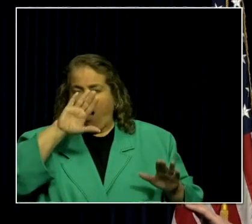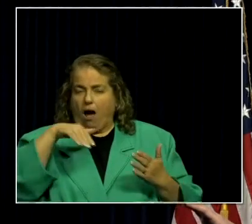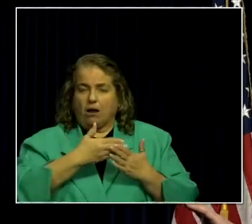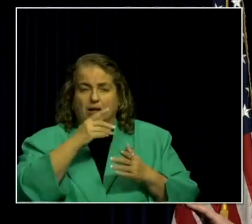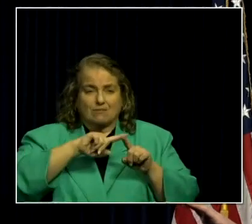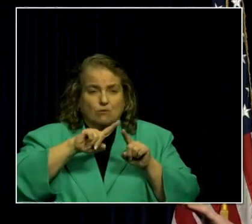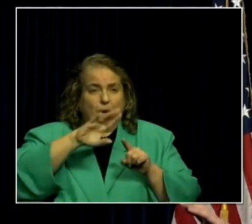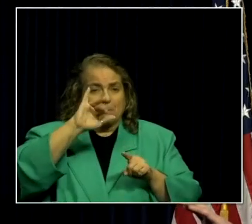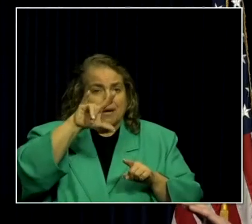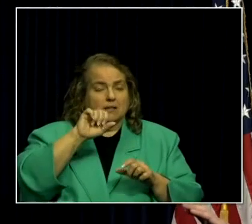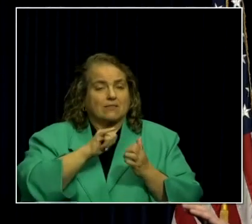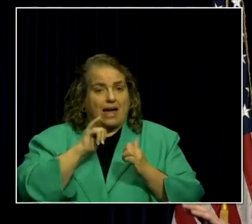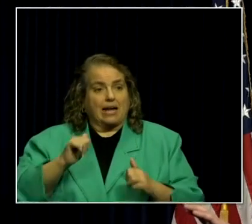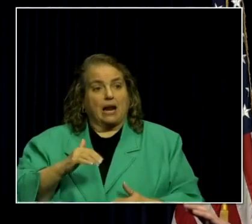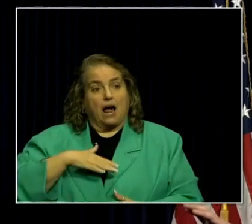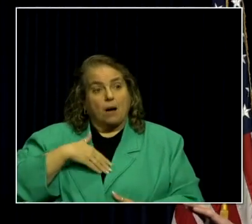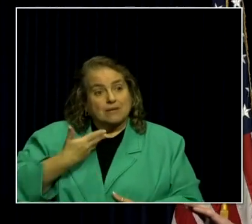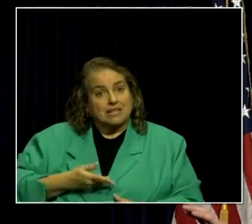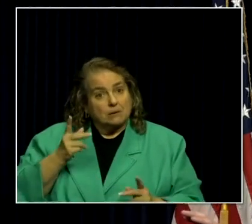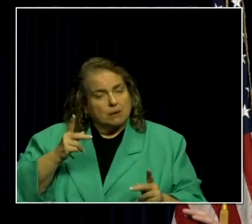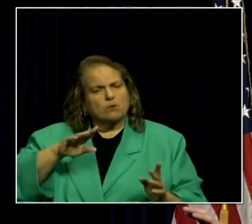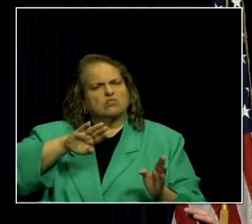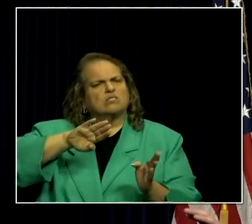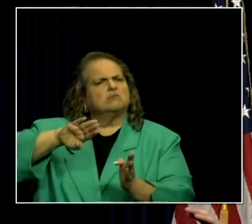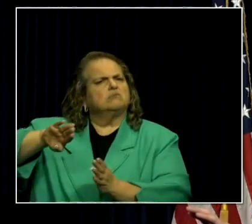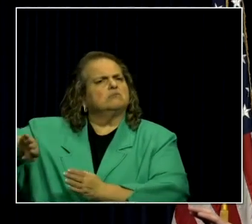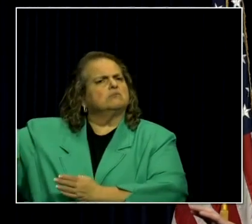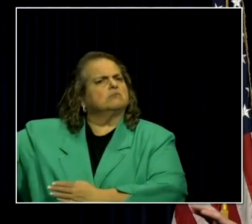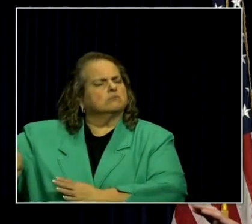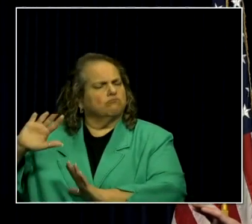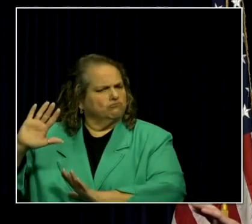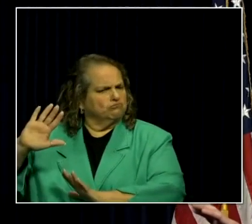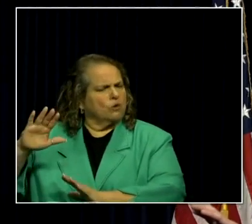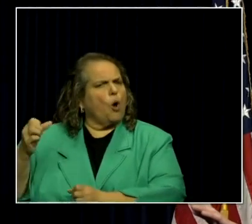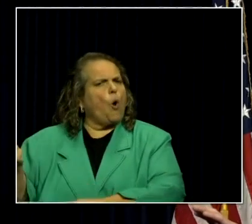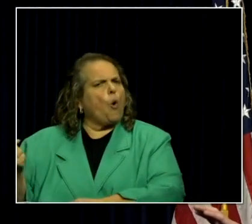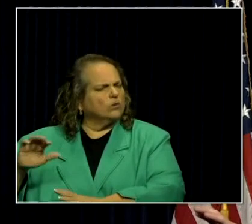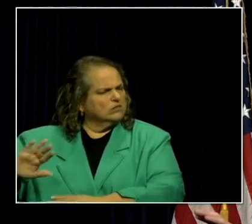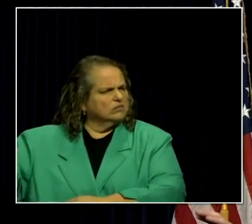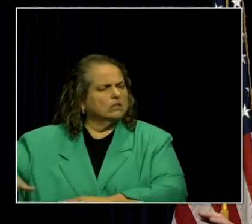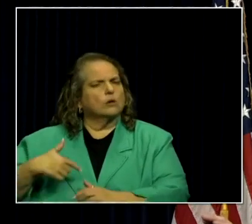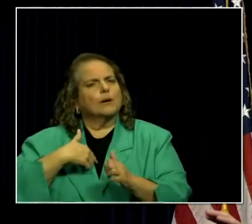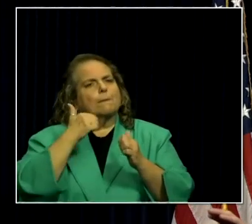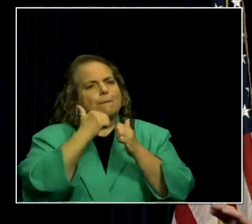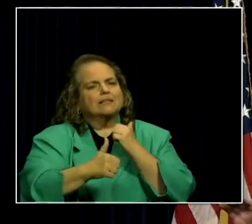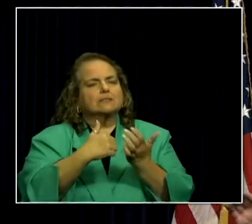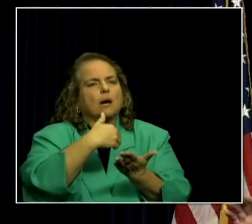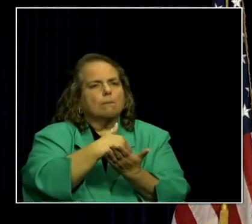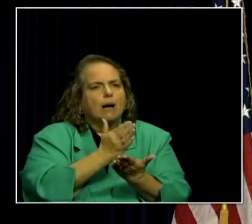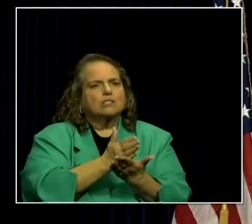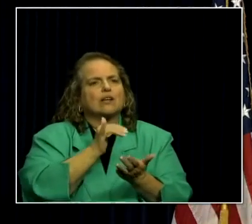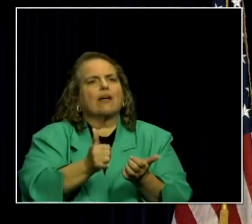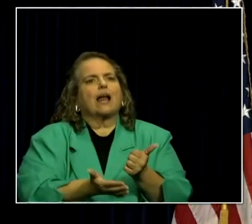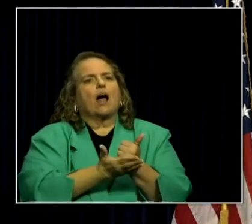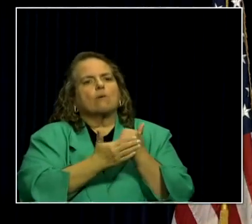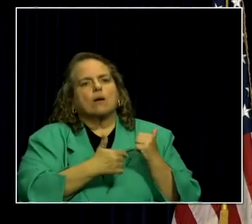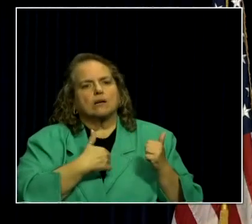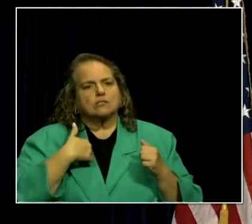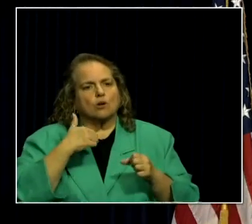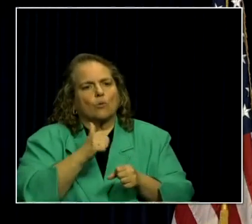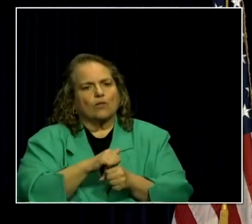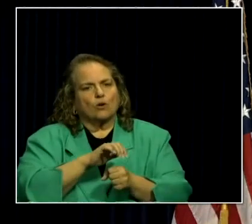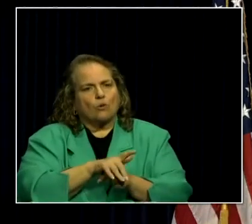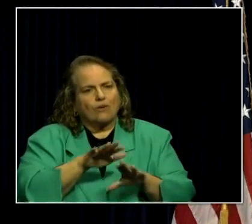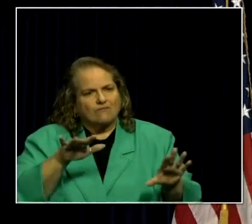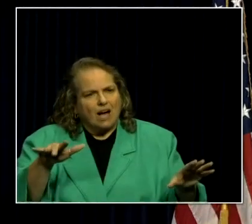might upset or concern people. We pass a budget. We pass any other bill that helps us with the coronavirus, and we go home. But on that